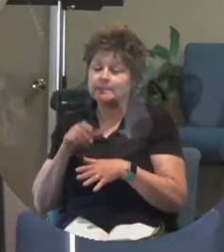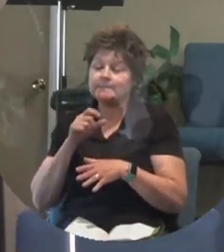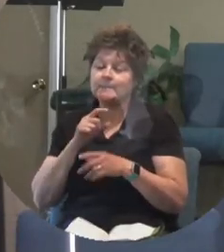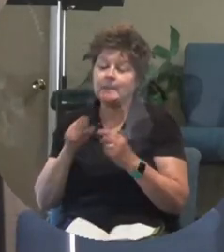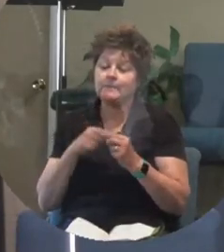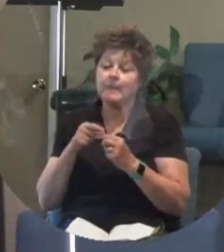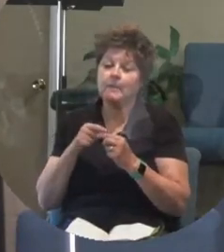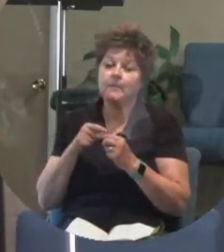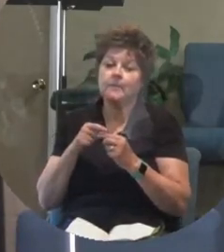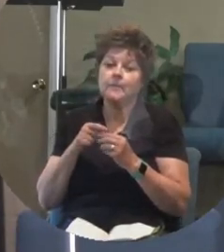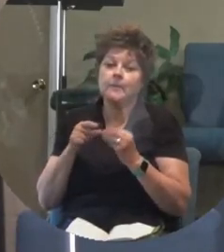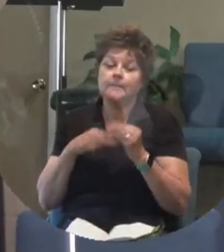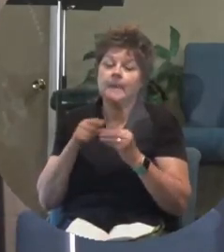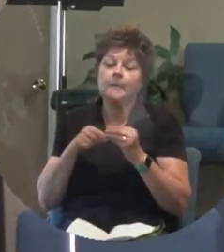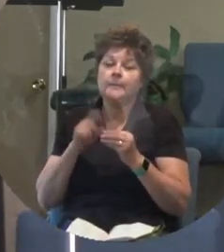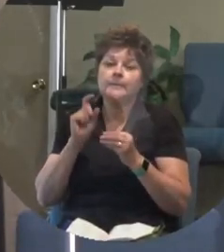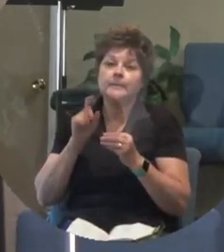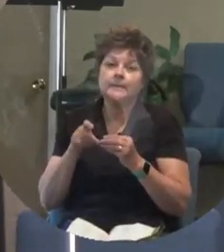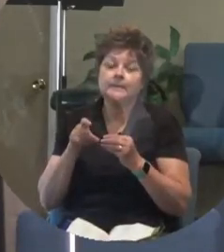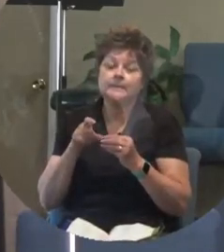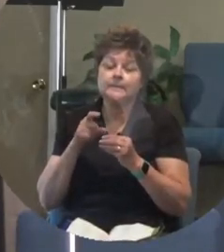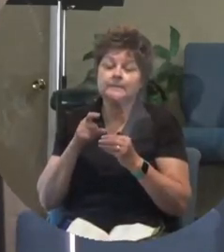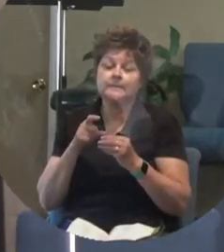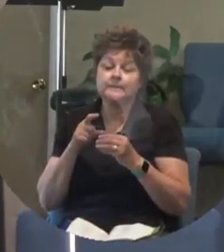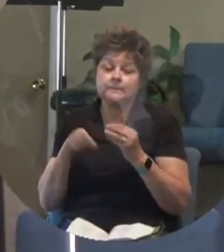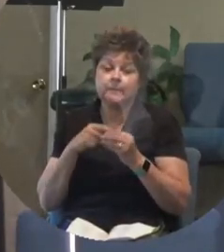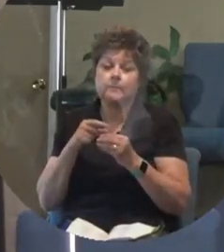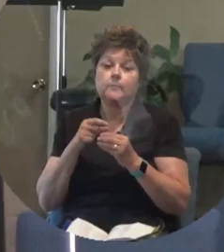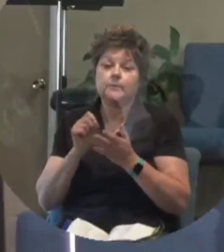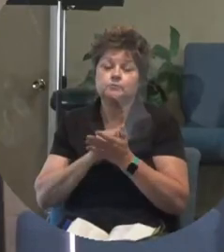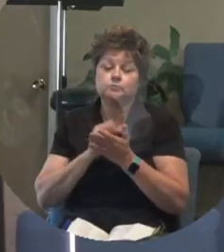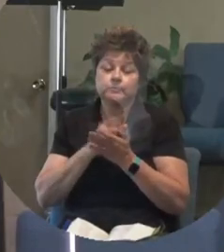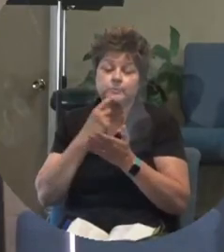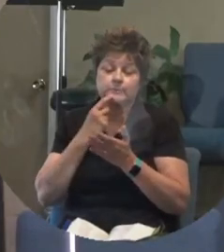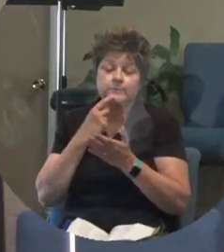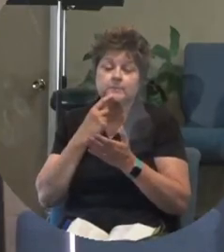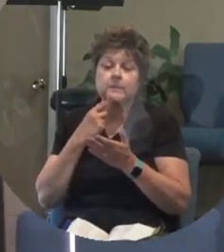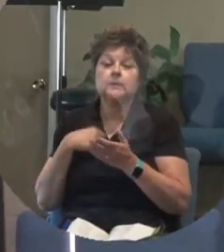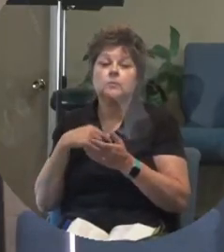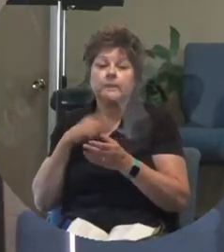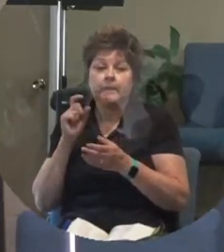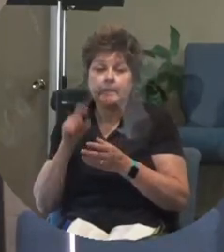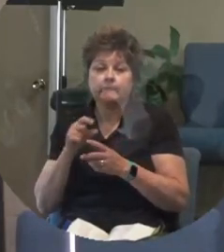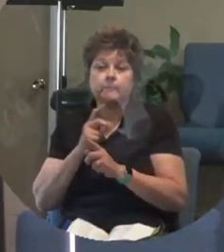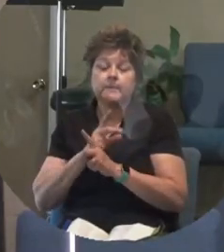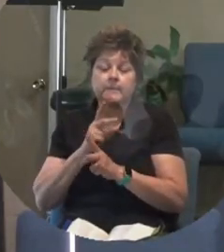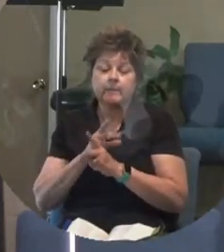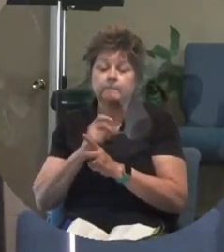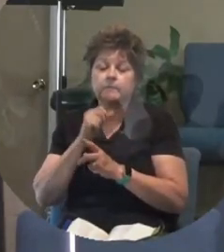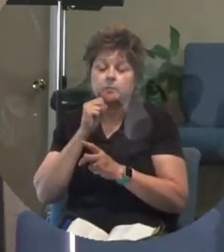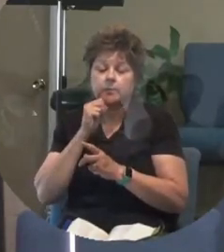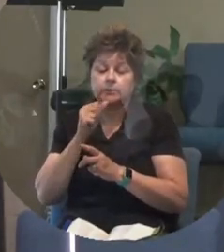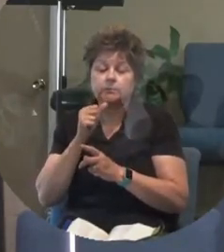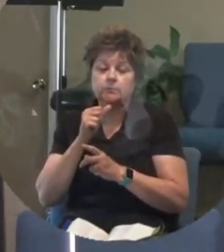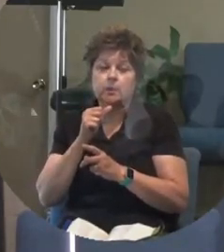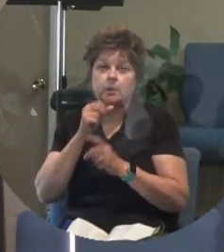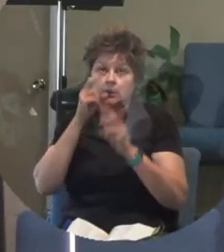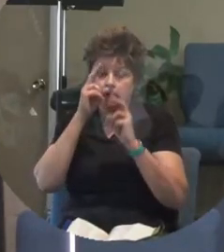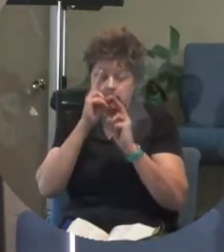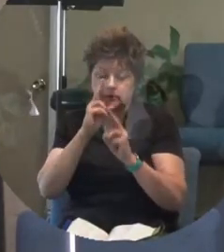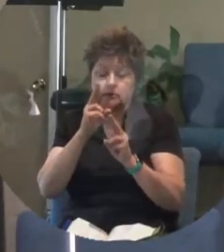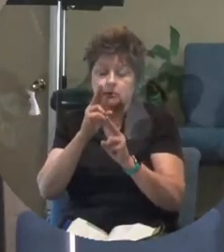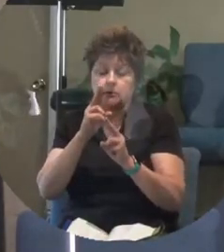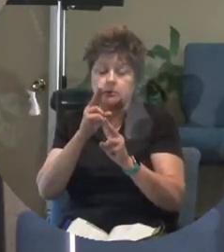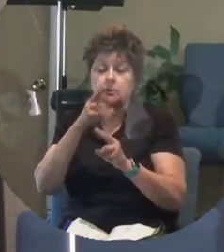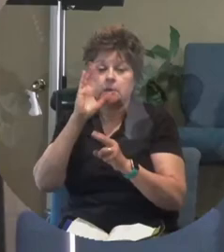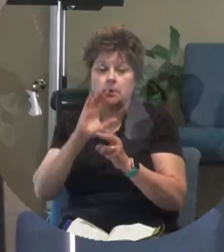This is not about anything other than this is what Scripture says. That we have to be careful that we don't dishonor God with what He's blessed us